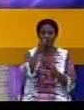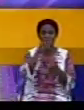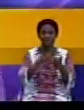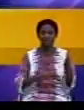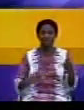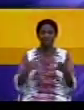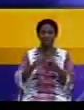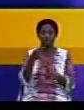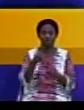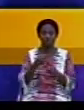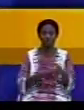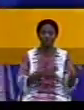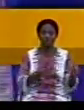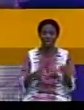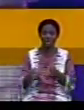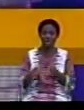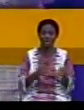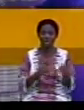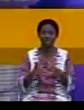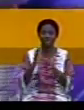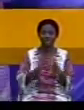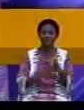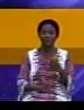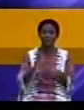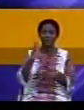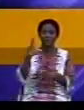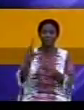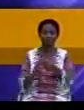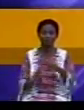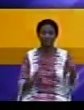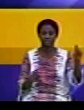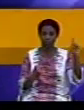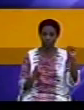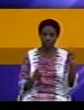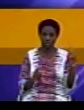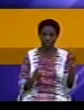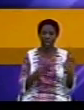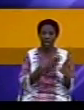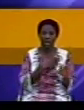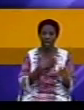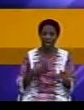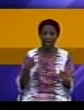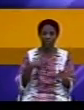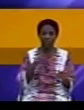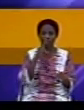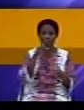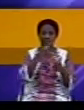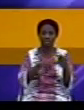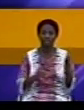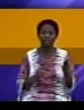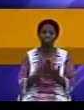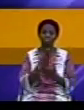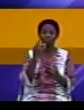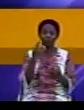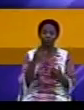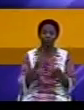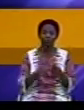Acts chapter 3, verse 1. And we're reading through to verse